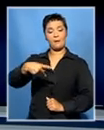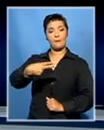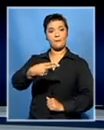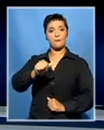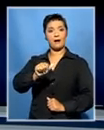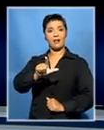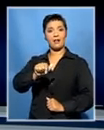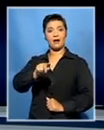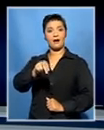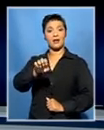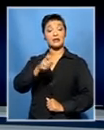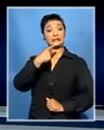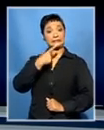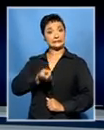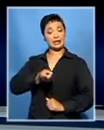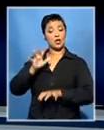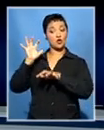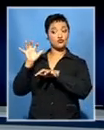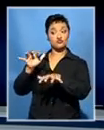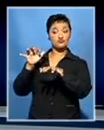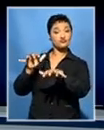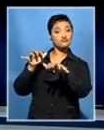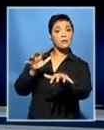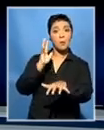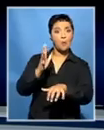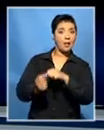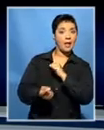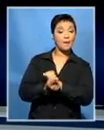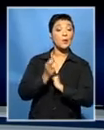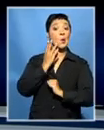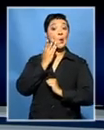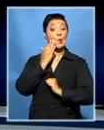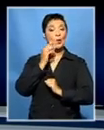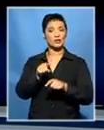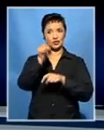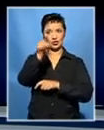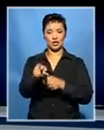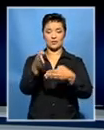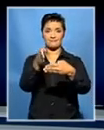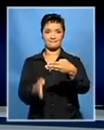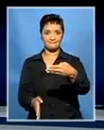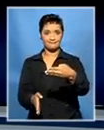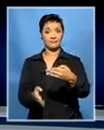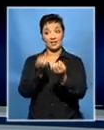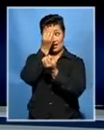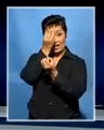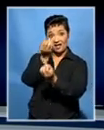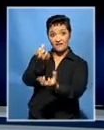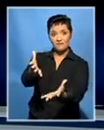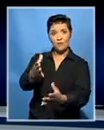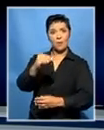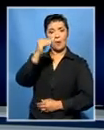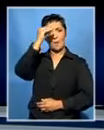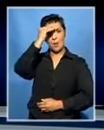Phahlane says that another wave of student protests is expected from the end of January. He also told Parliament's Police